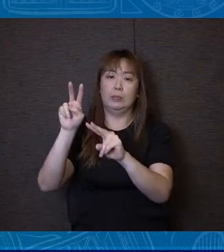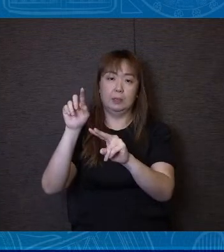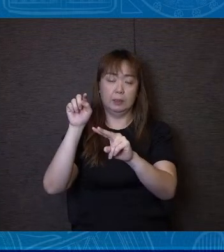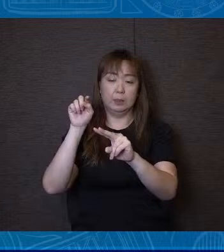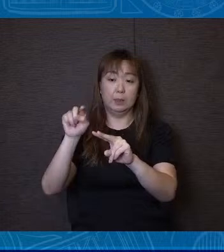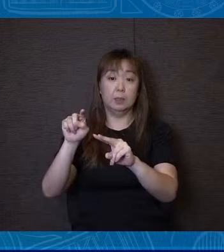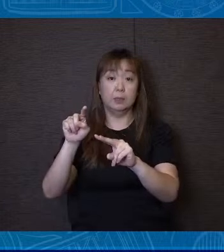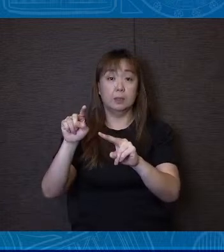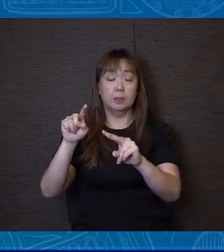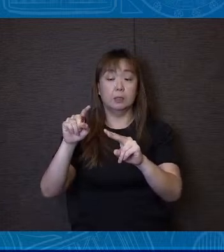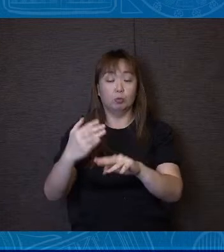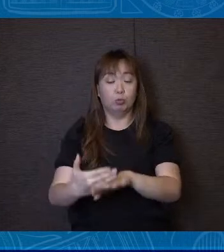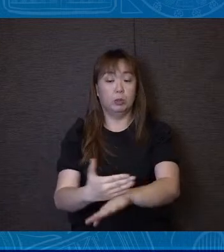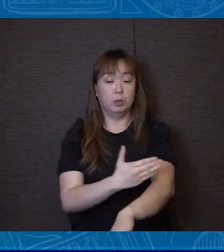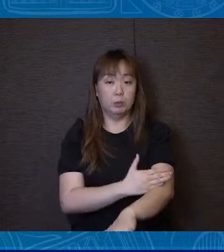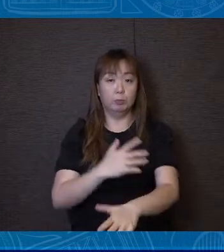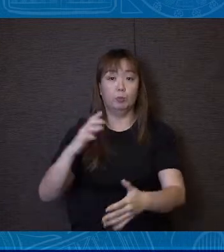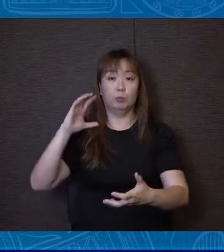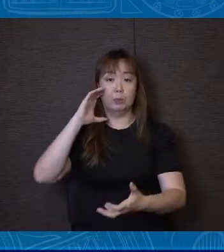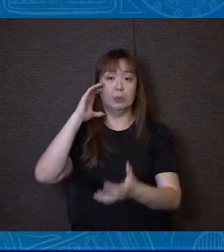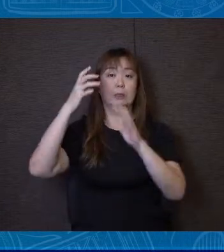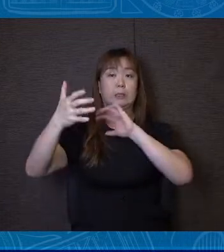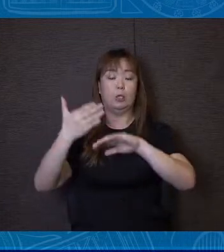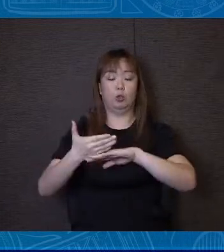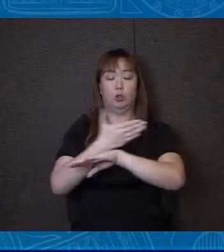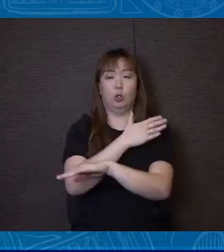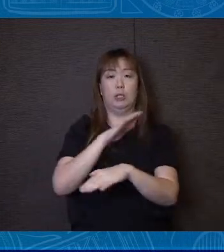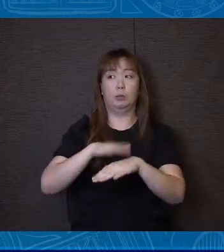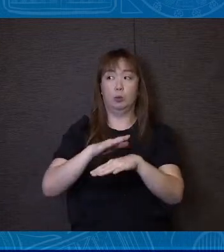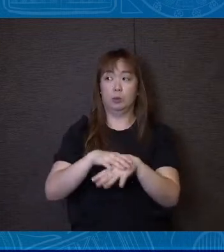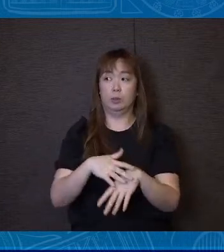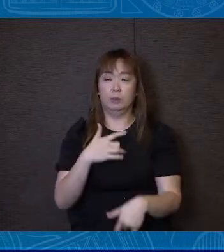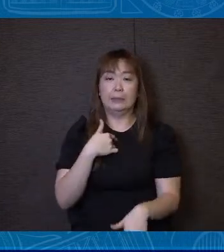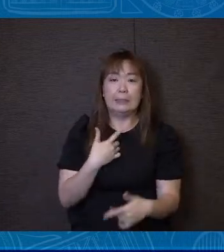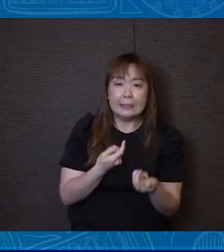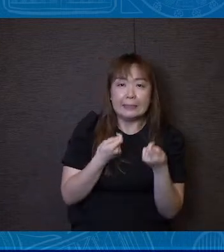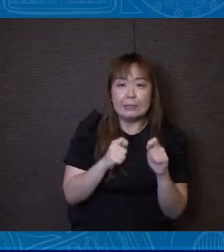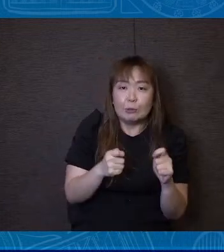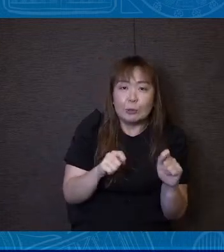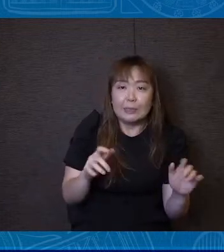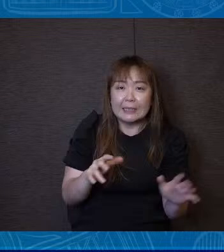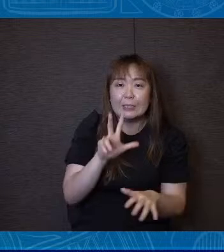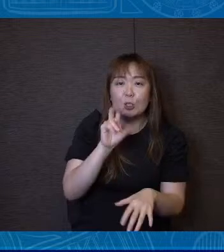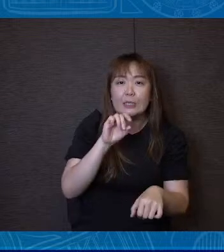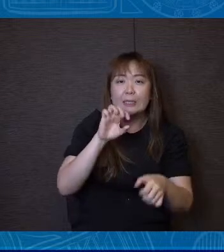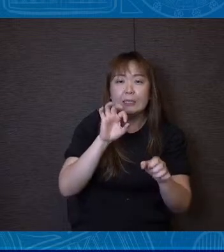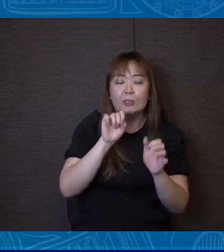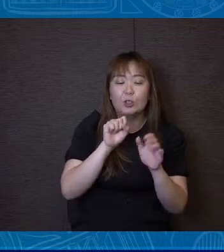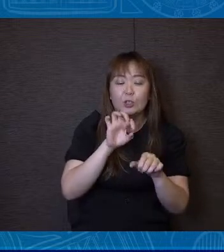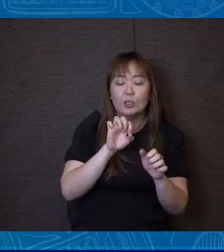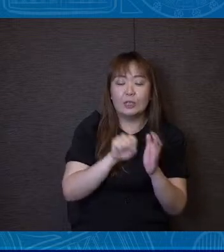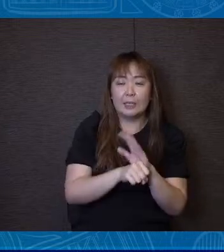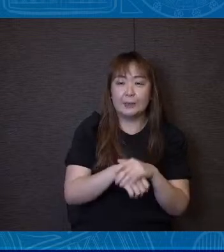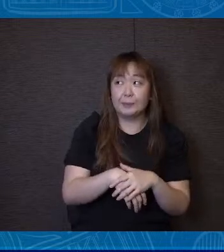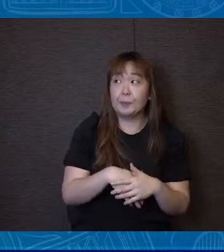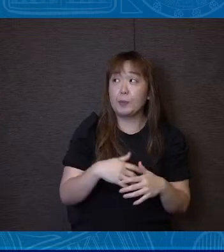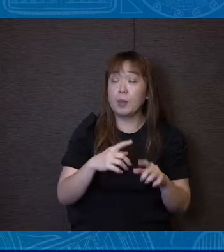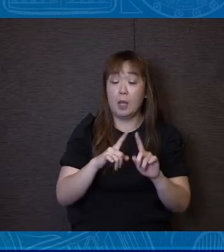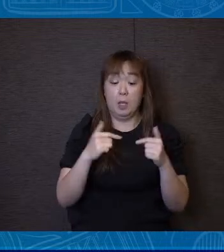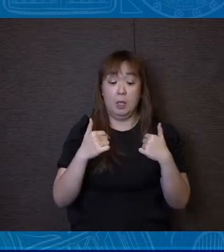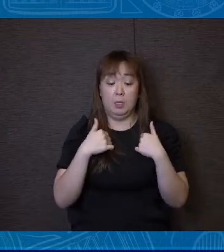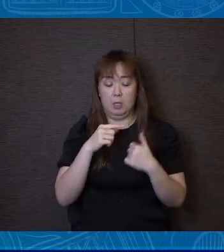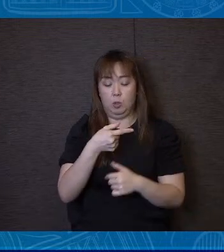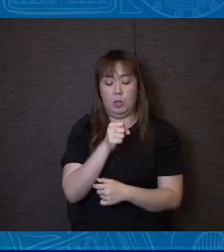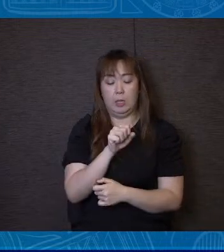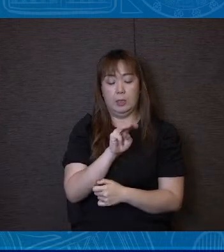enhance disaster management and early warning systems? I'll try to be very, very quick. So I think our stance, at least from GSMA,